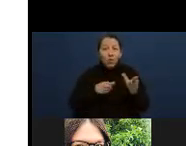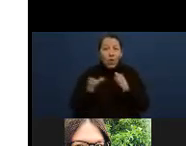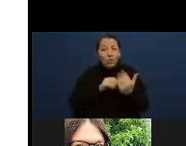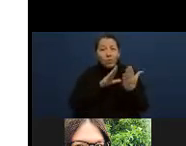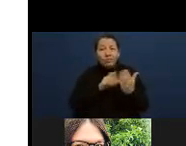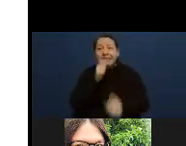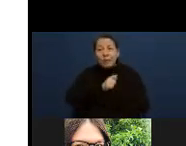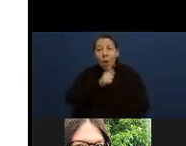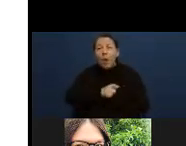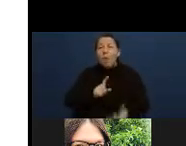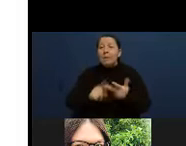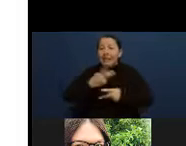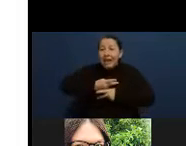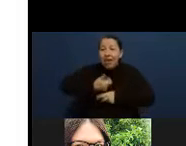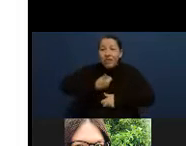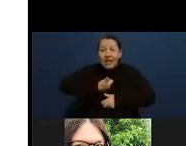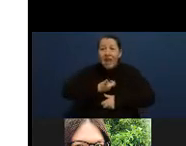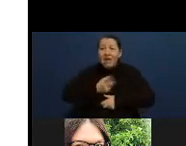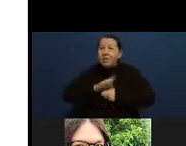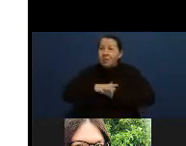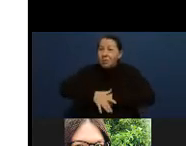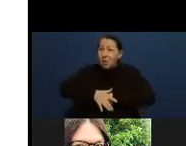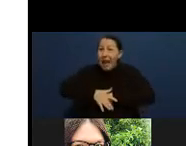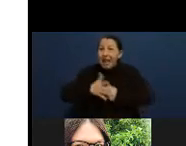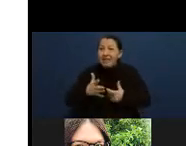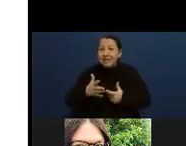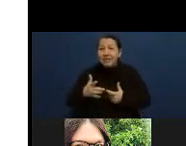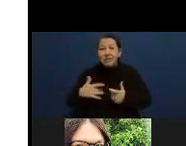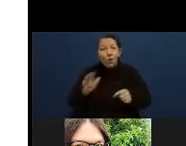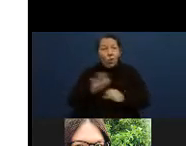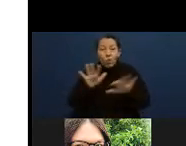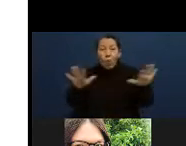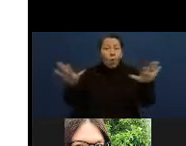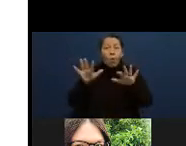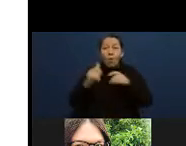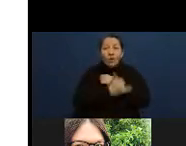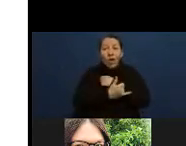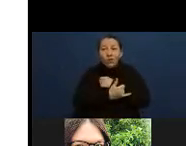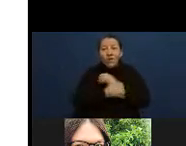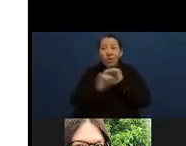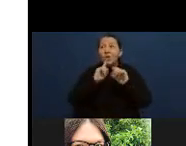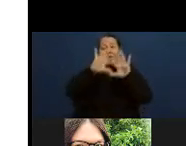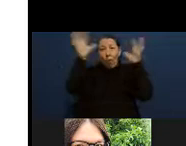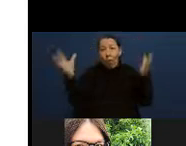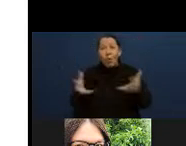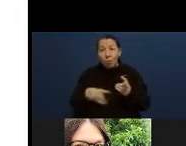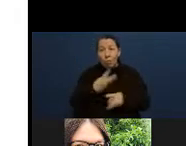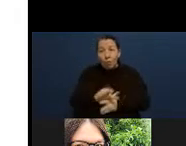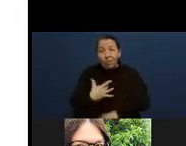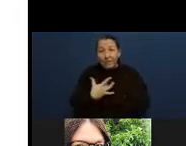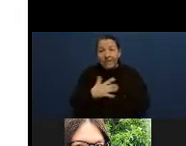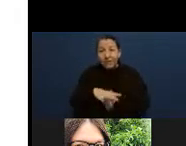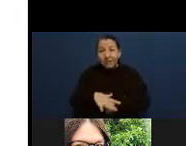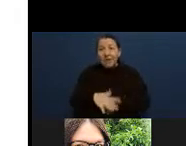ourselves. And it's a real stress factor that we're feeling throughout our whole country right now and our whole world. But as we look at it as